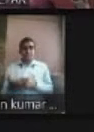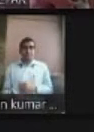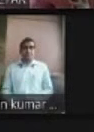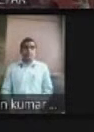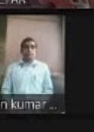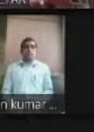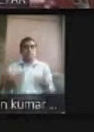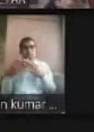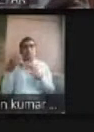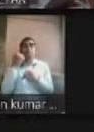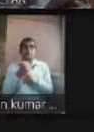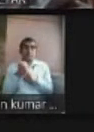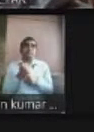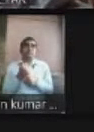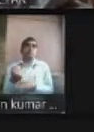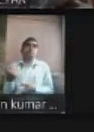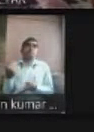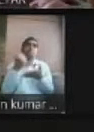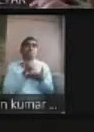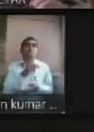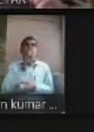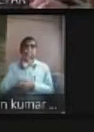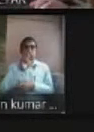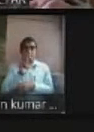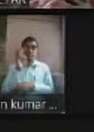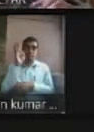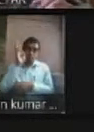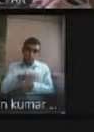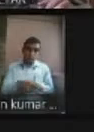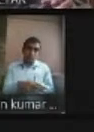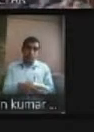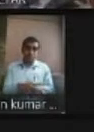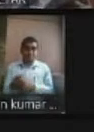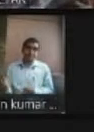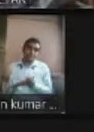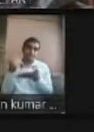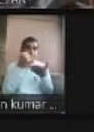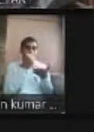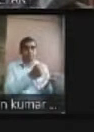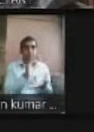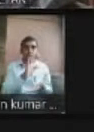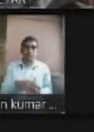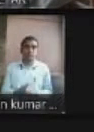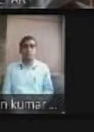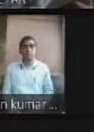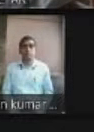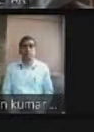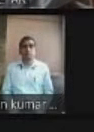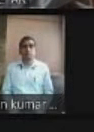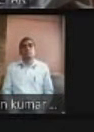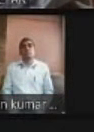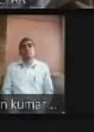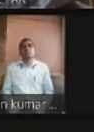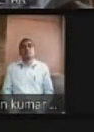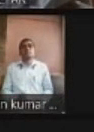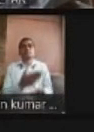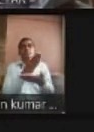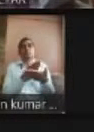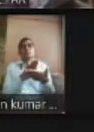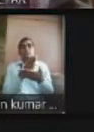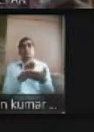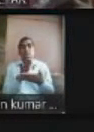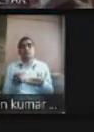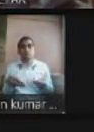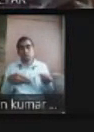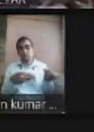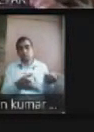and hence any government scheme or fund which are to be given,